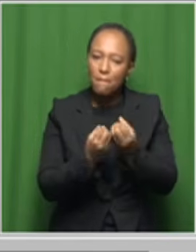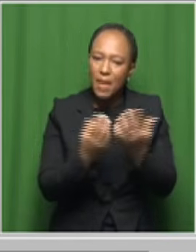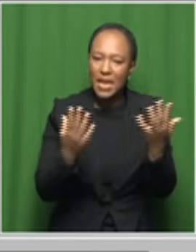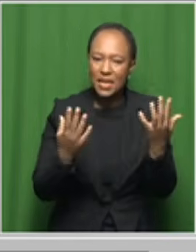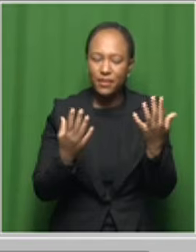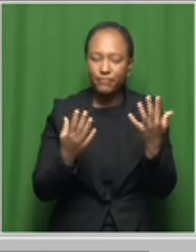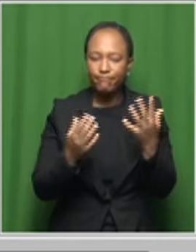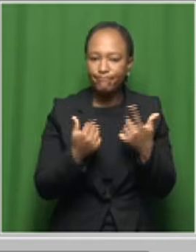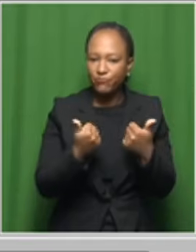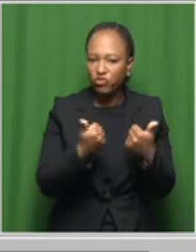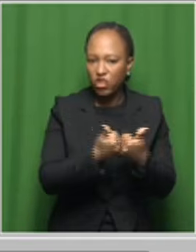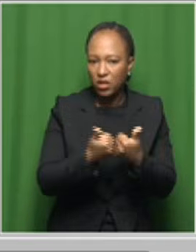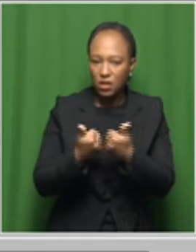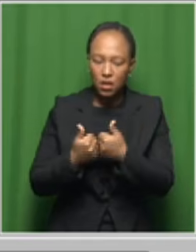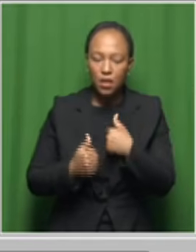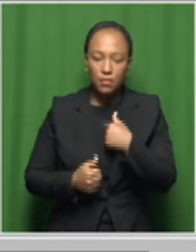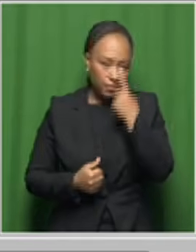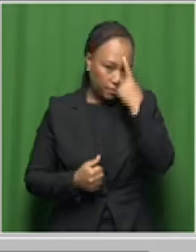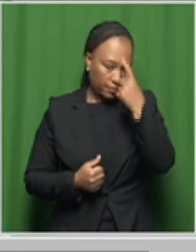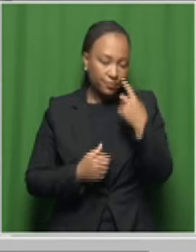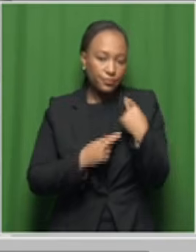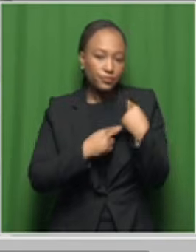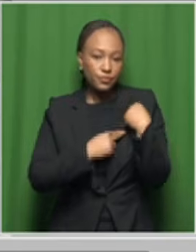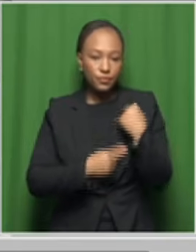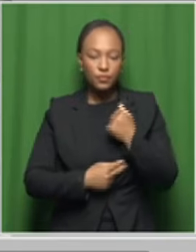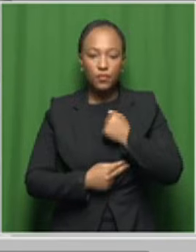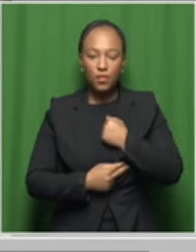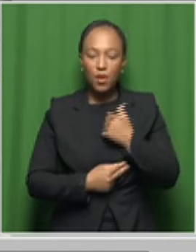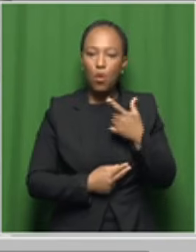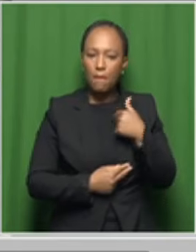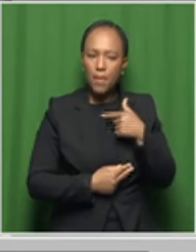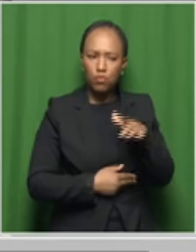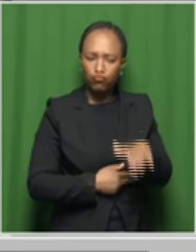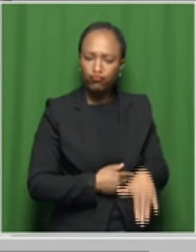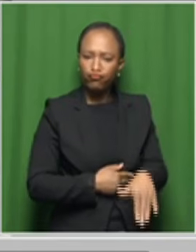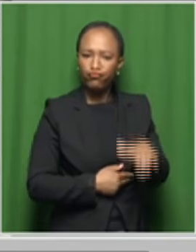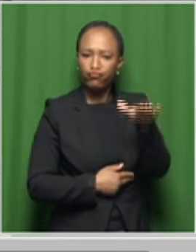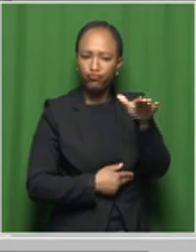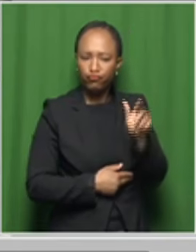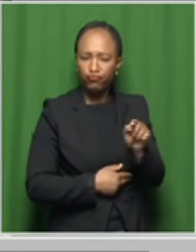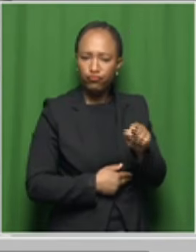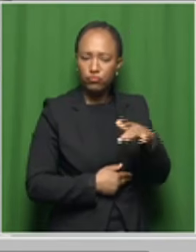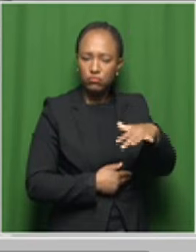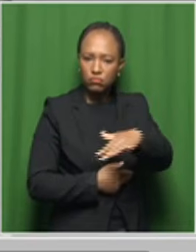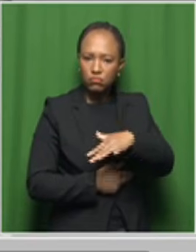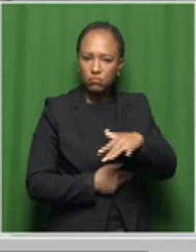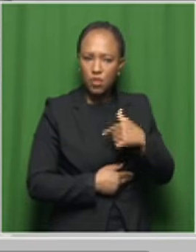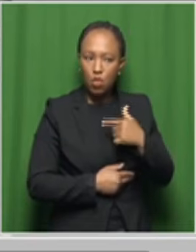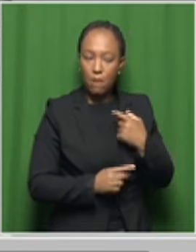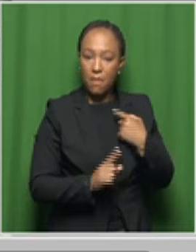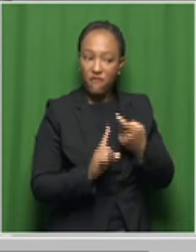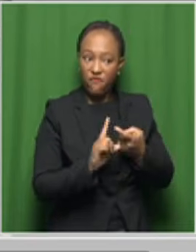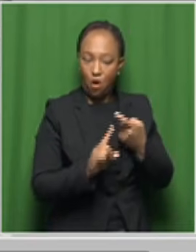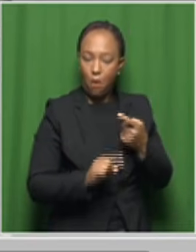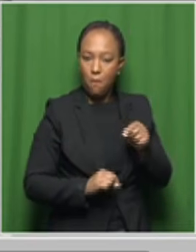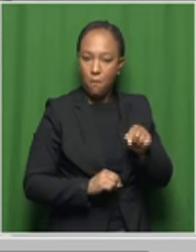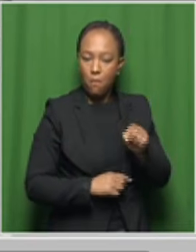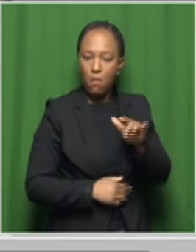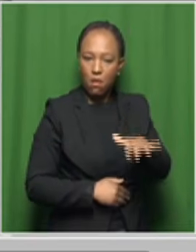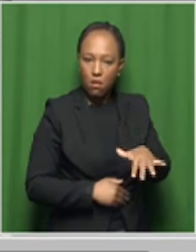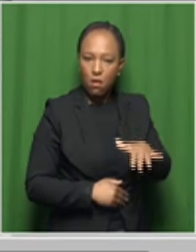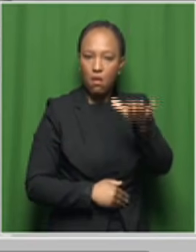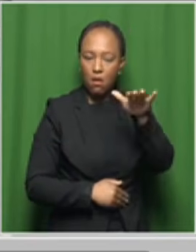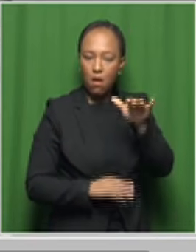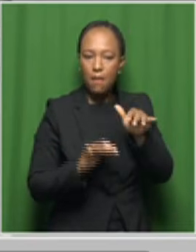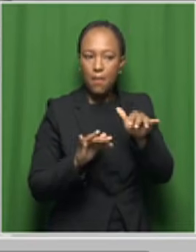I believe it's my duty as someone who has been exposed to the neighborhood to tell the stories of where I come from and to showcase the people who stay